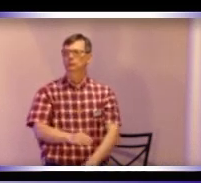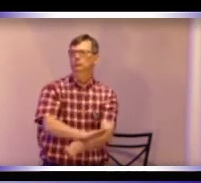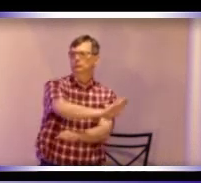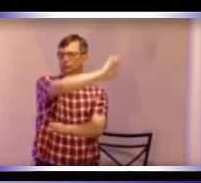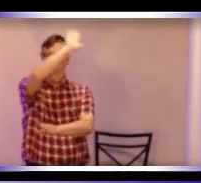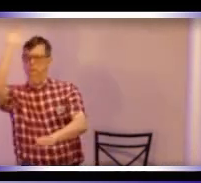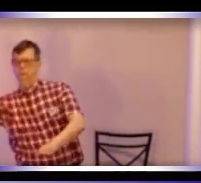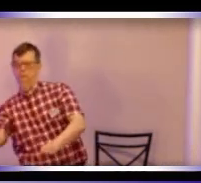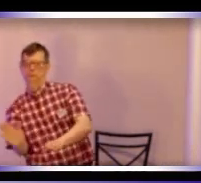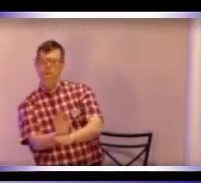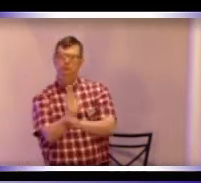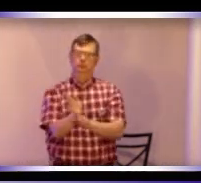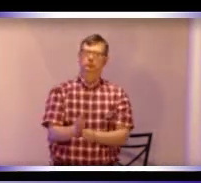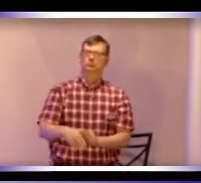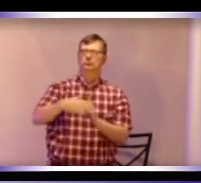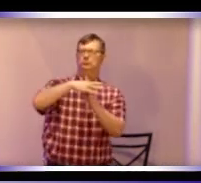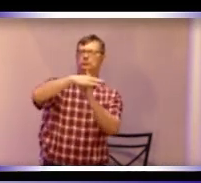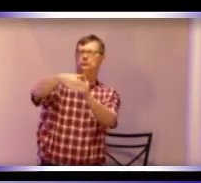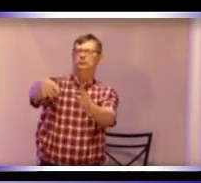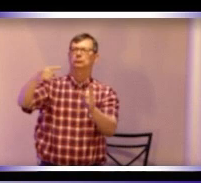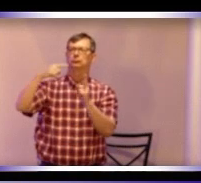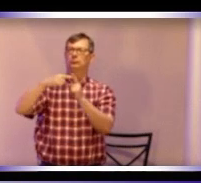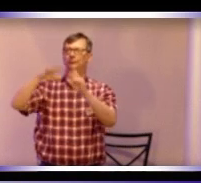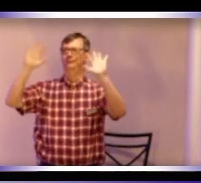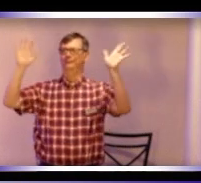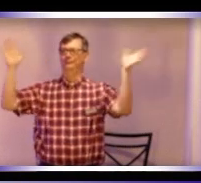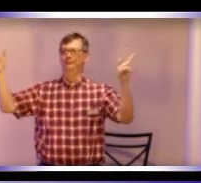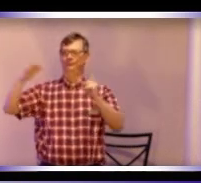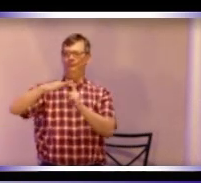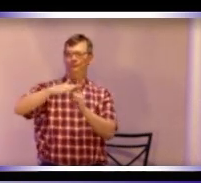entirety of sea to shining sea.